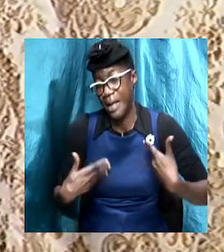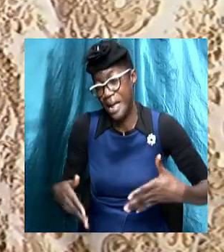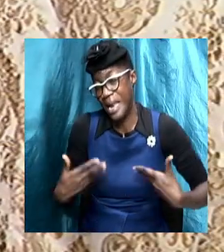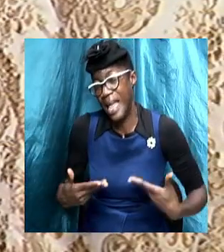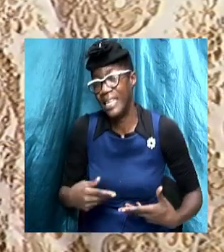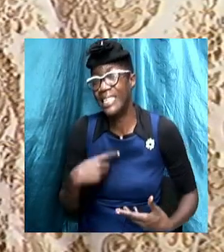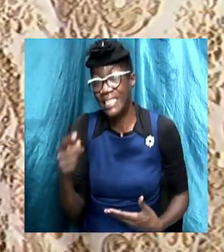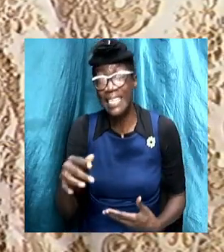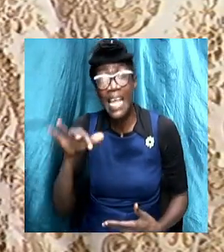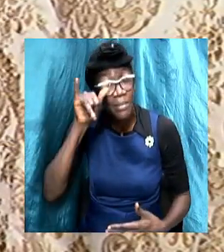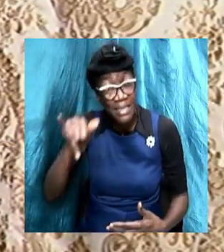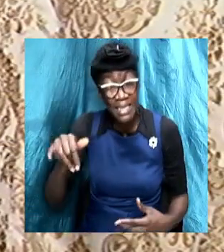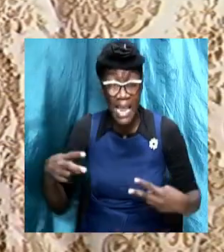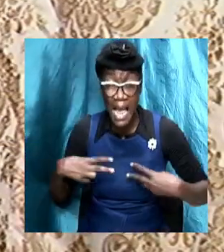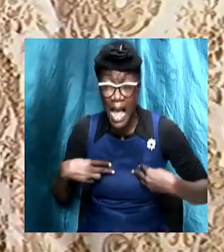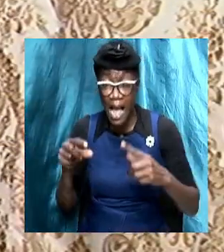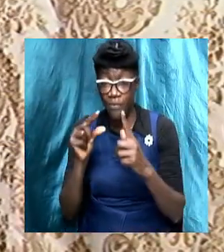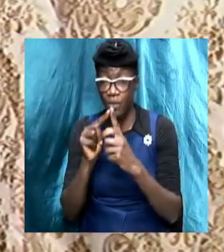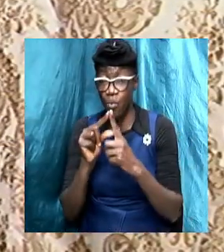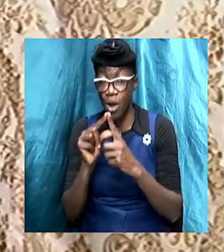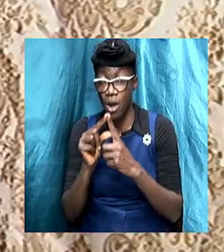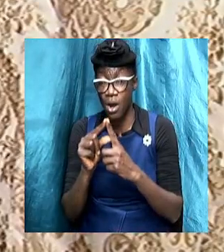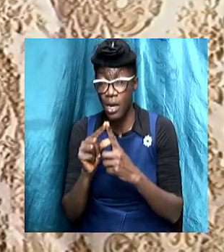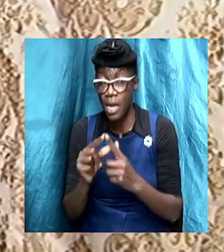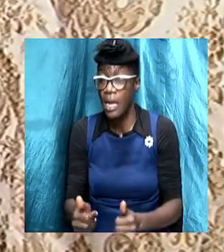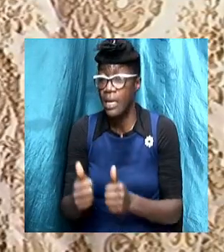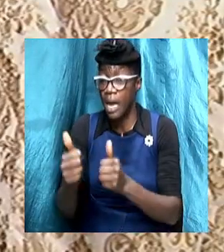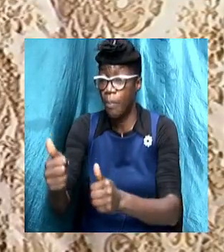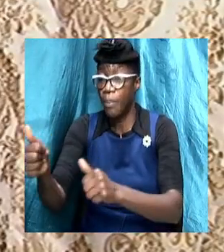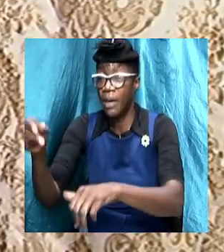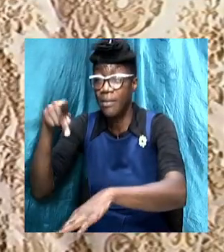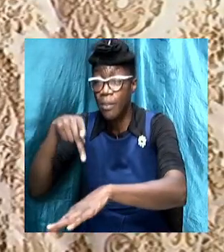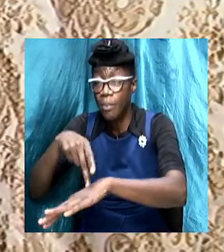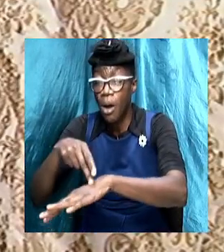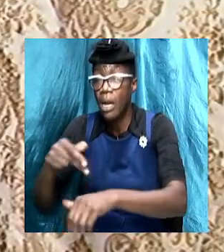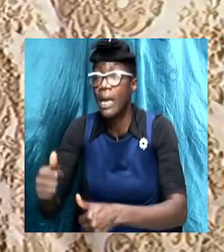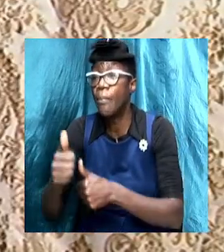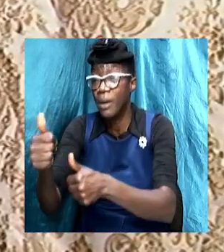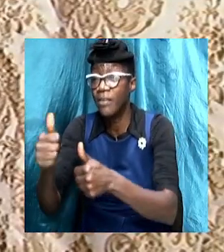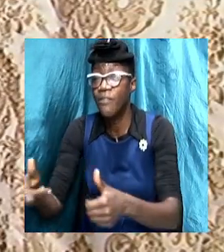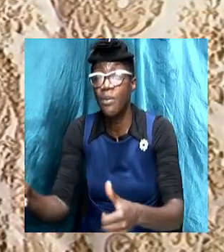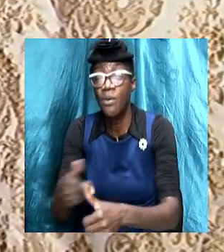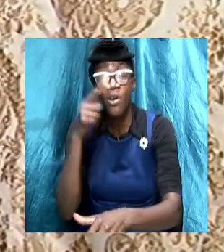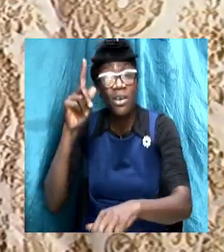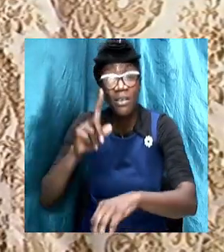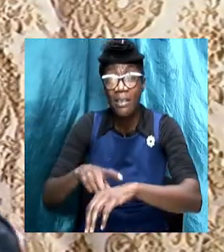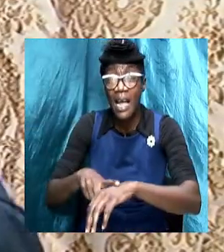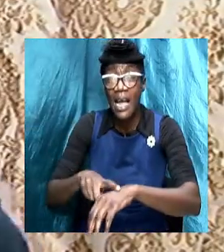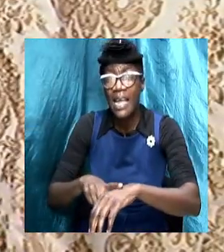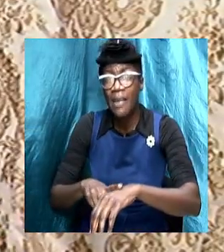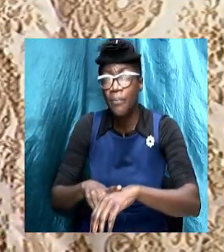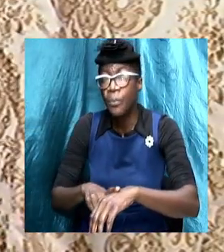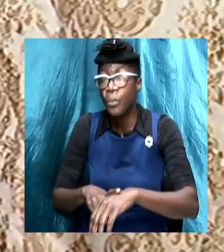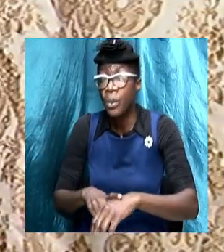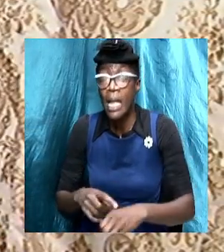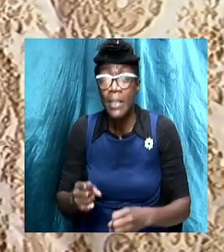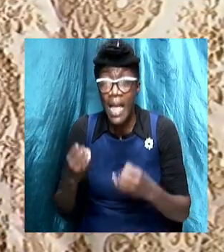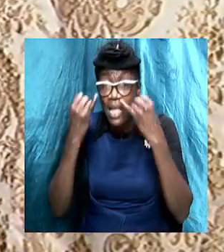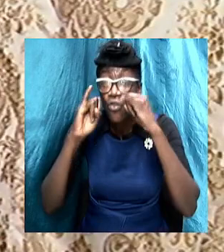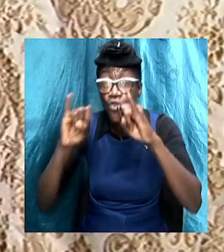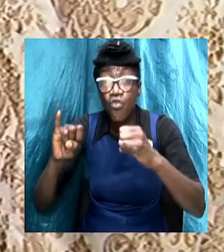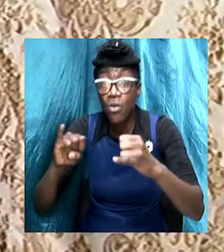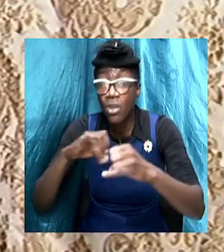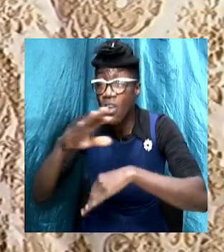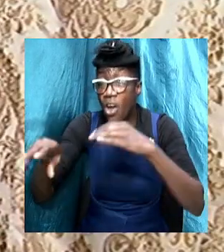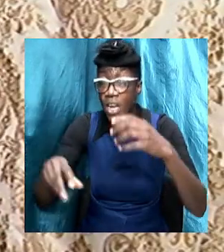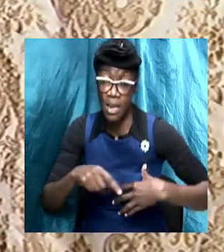the word. And therefore, because I have the word, the Apostle Paul and the apostles from the first century, amen, they instructed us under the